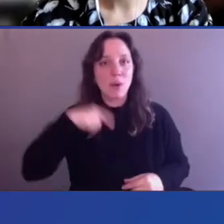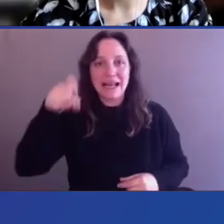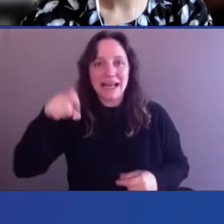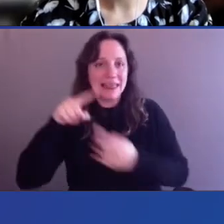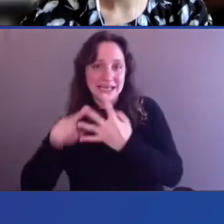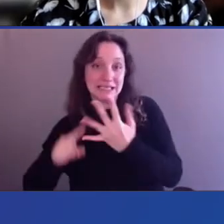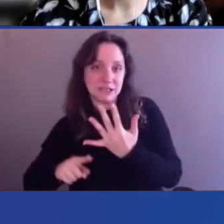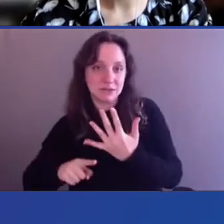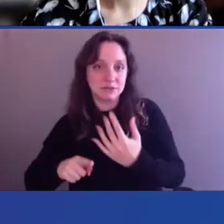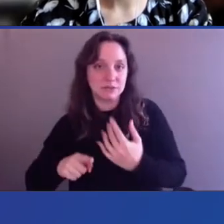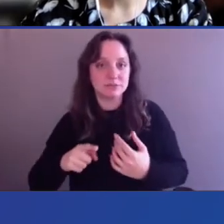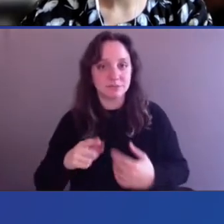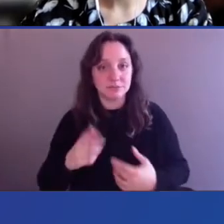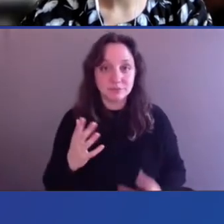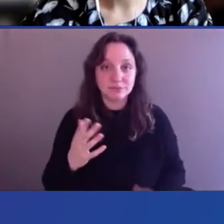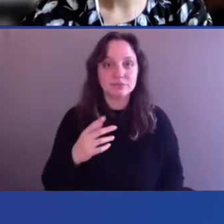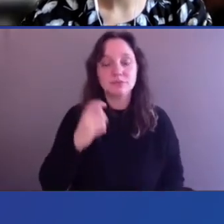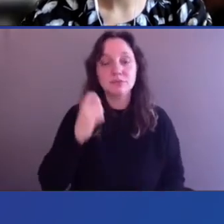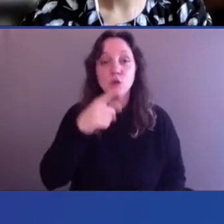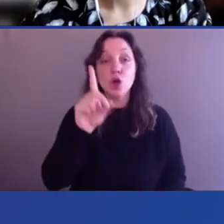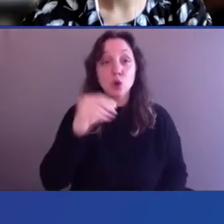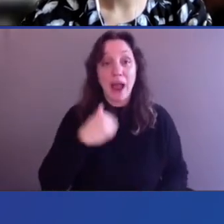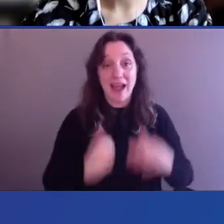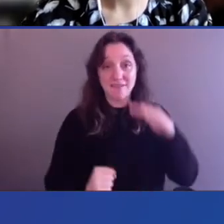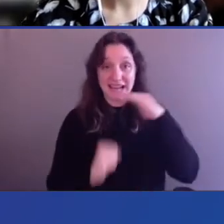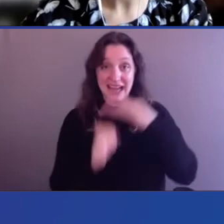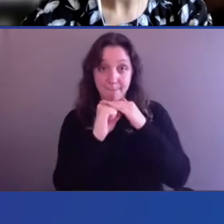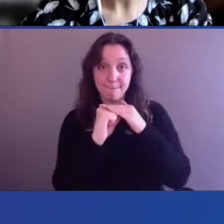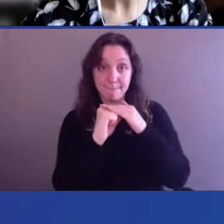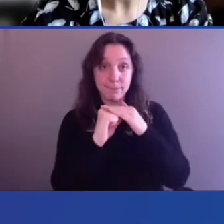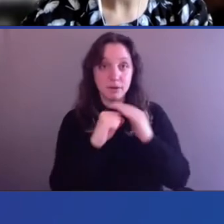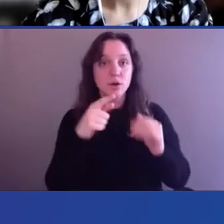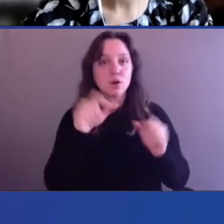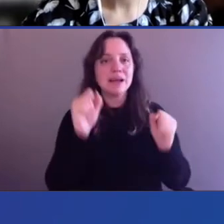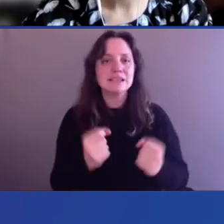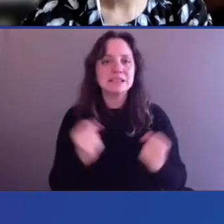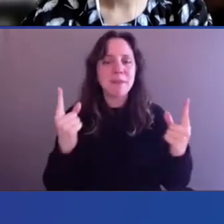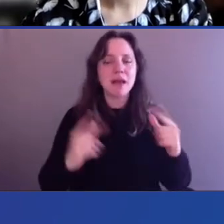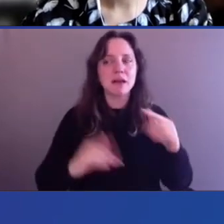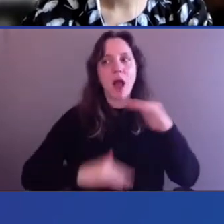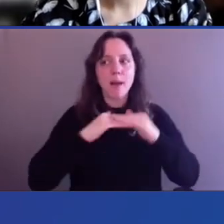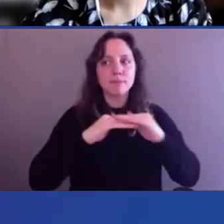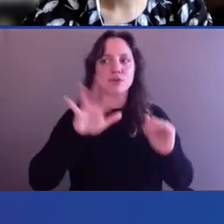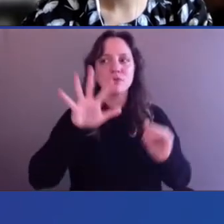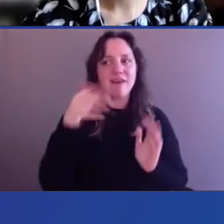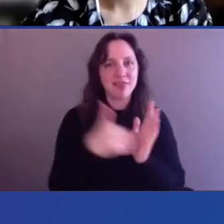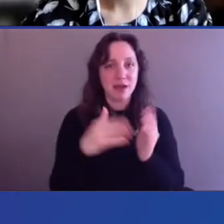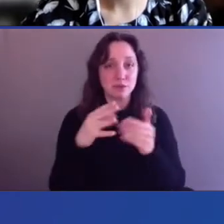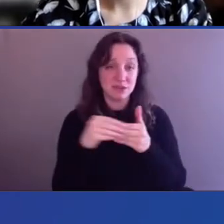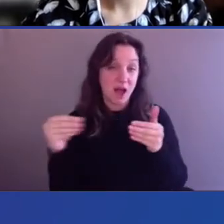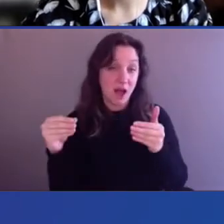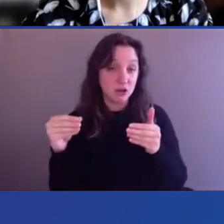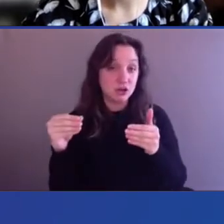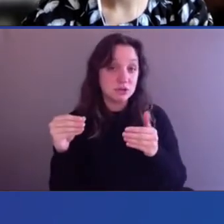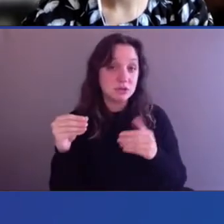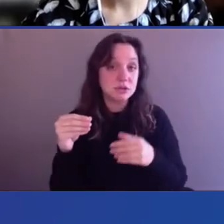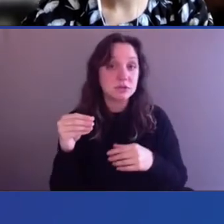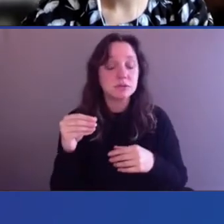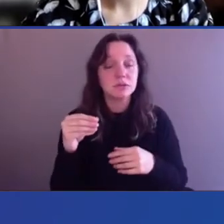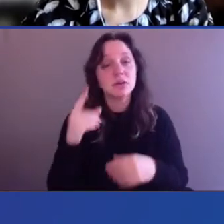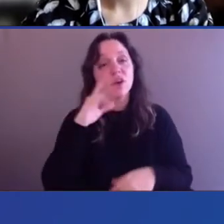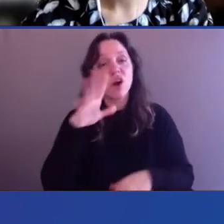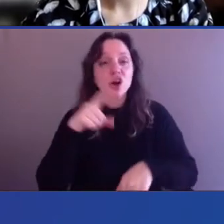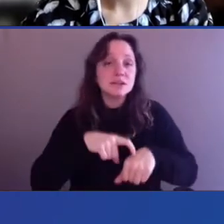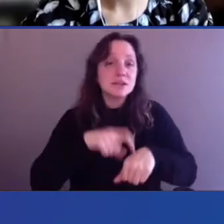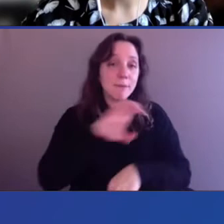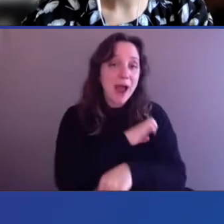a cap, which is that you can spend up to $5,000 of your time and energy on it, right? So